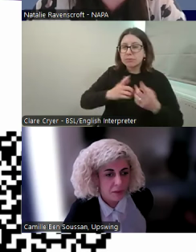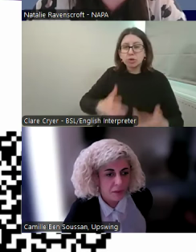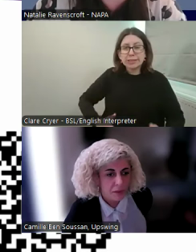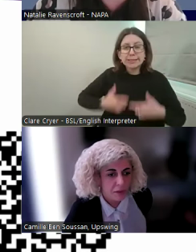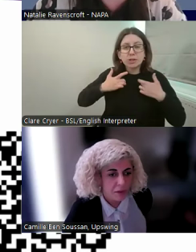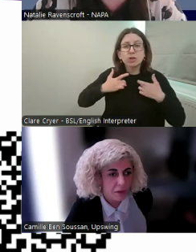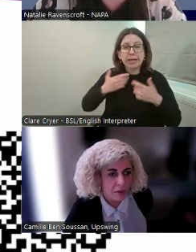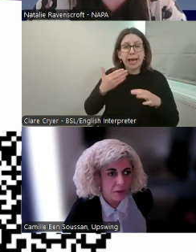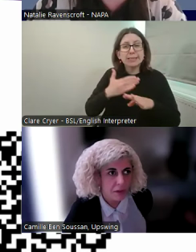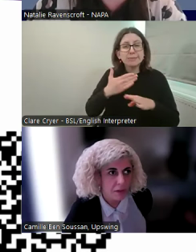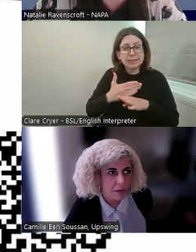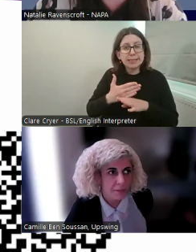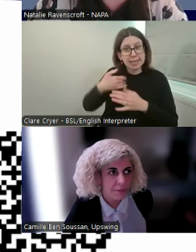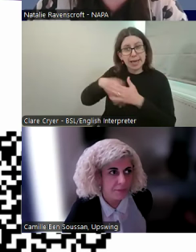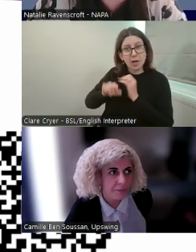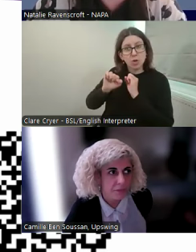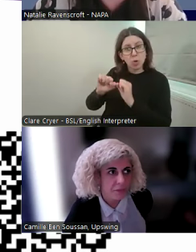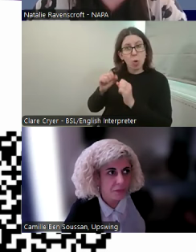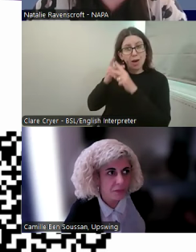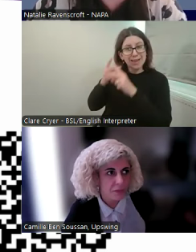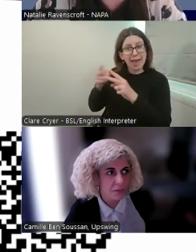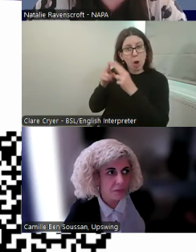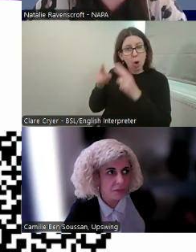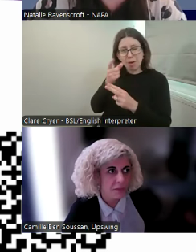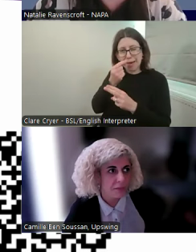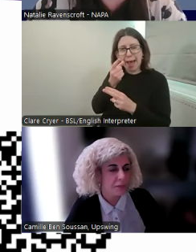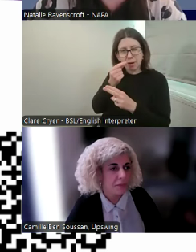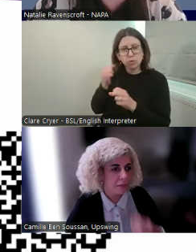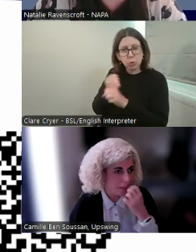in your care home. There's a QR code on the screen.